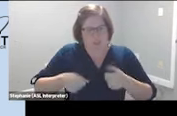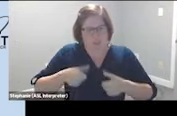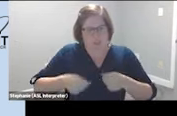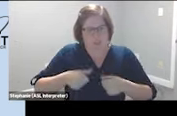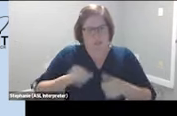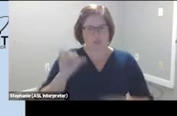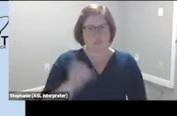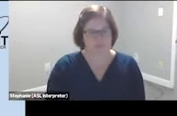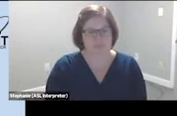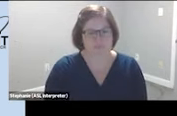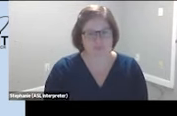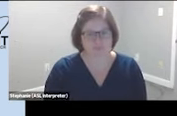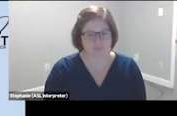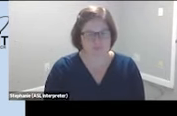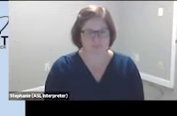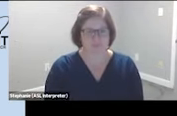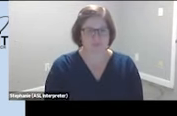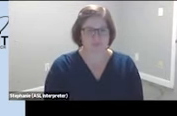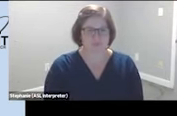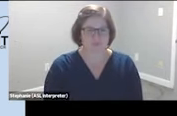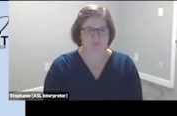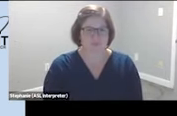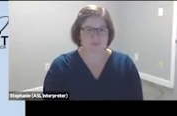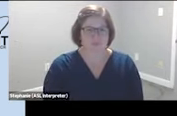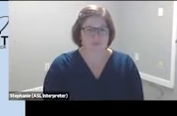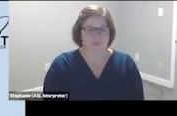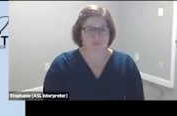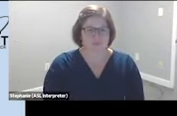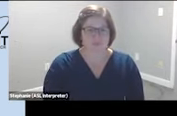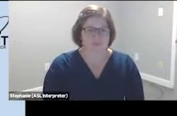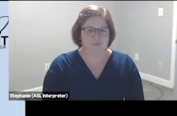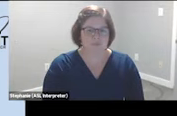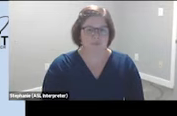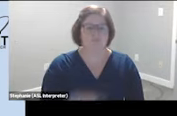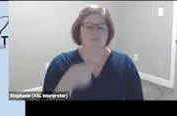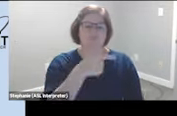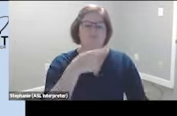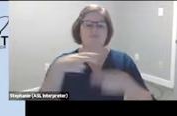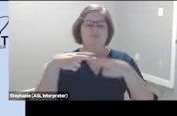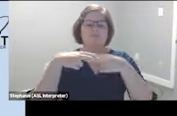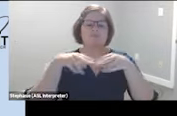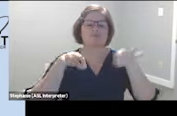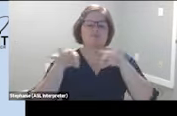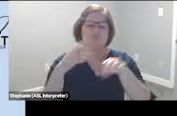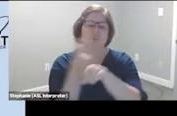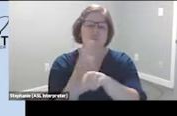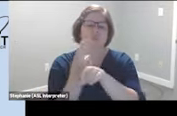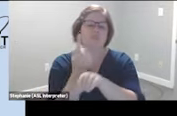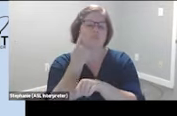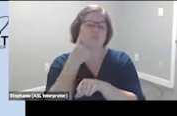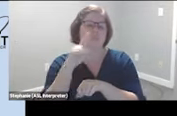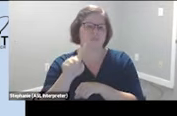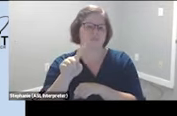This slide describes some of the uses with the Orion TI-84 Plus for math. So the Orion